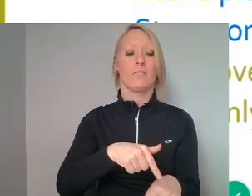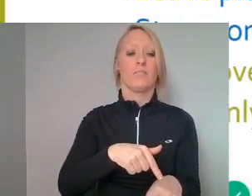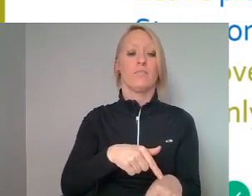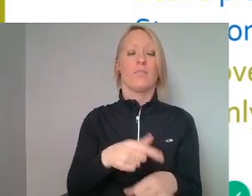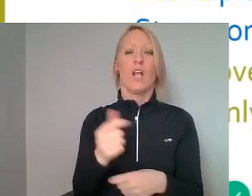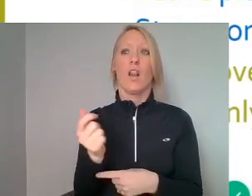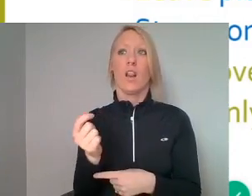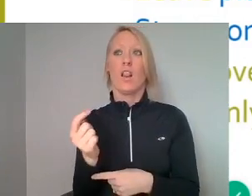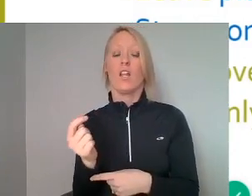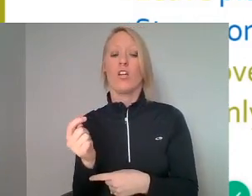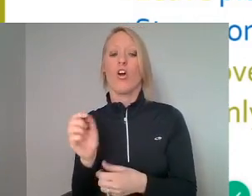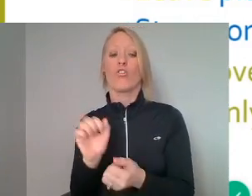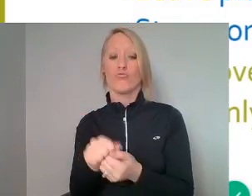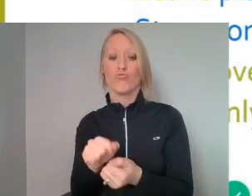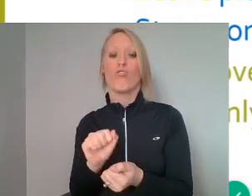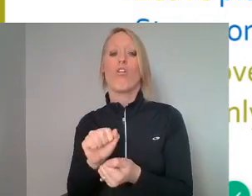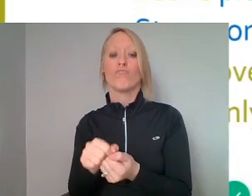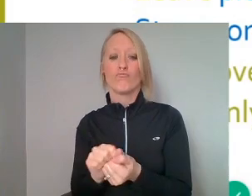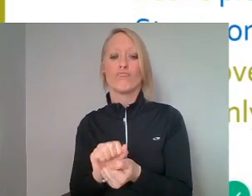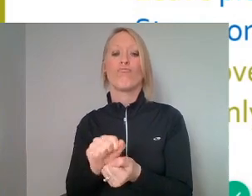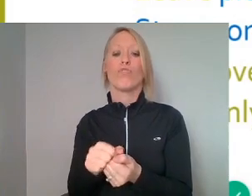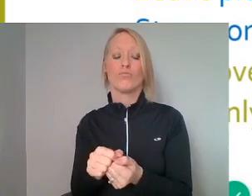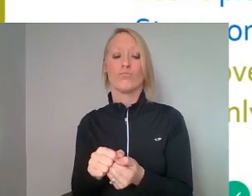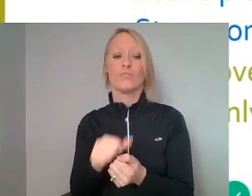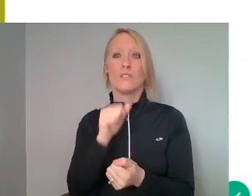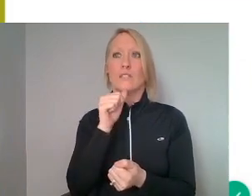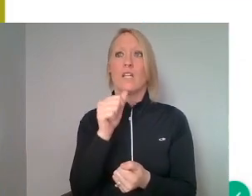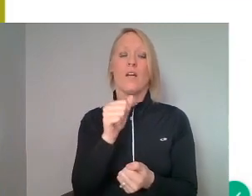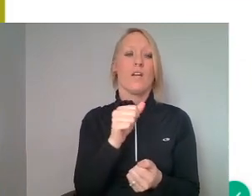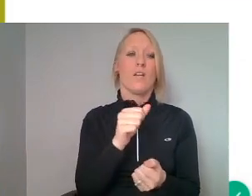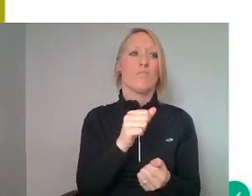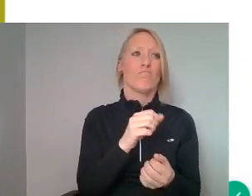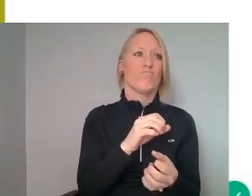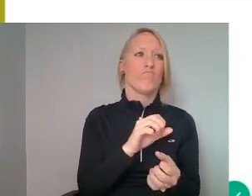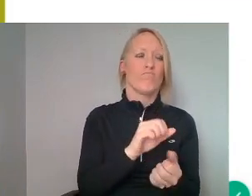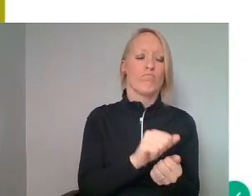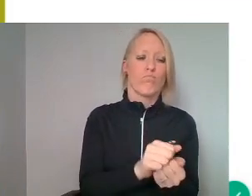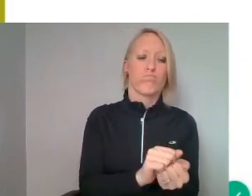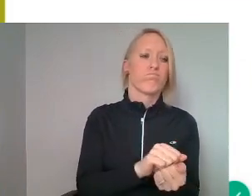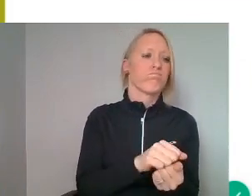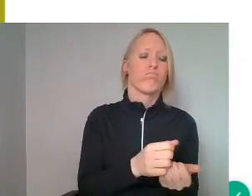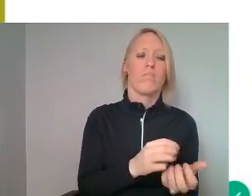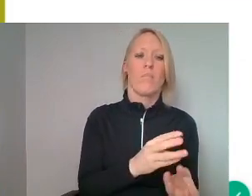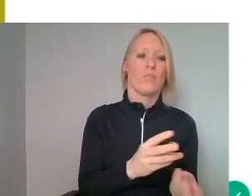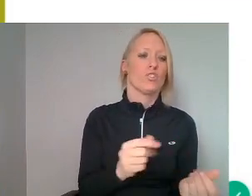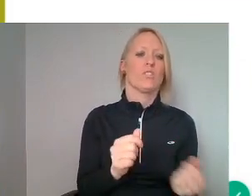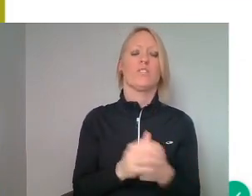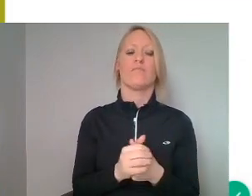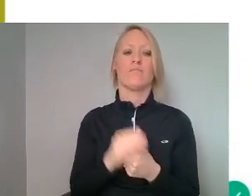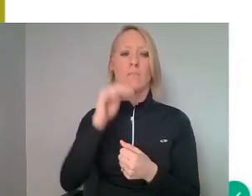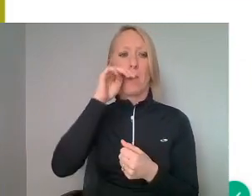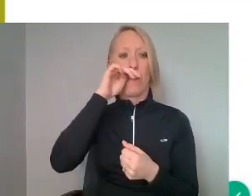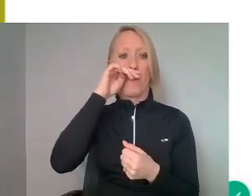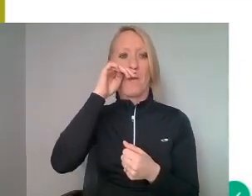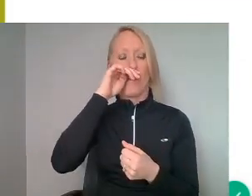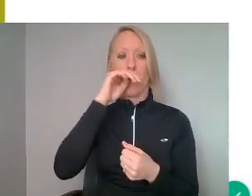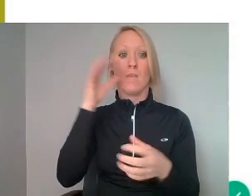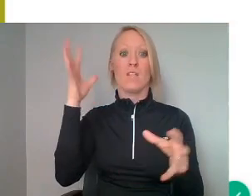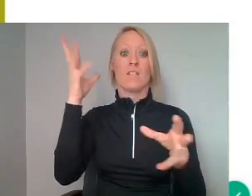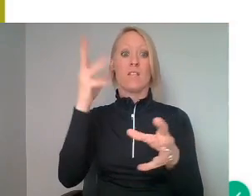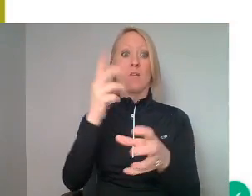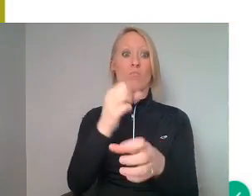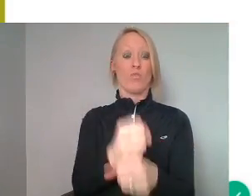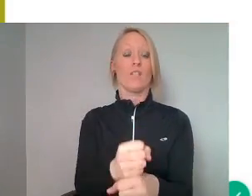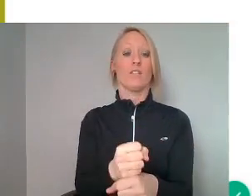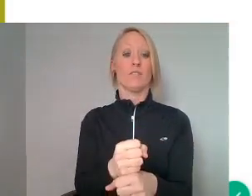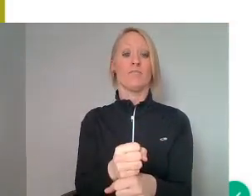them. And like it says, cook only until tender or like crisp. All right, we've made it through these notes. If